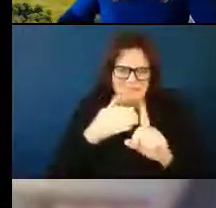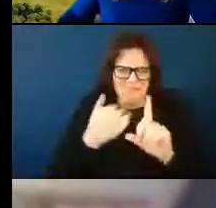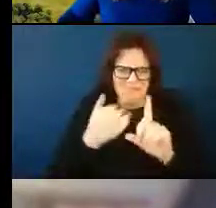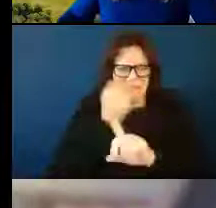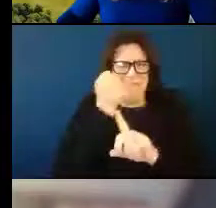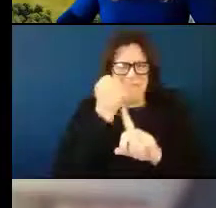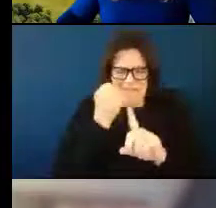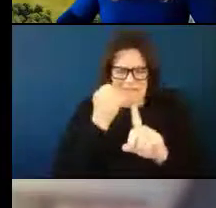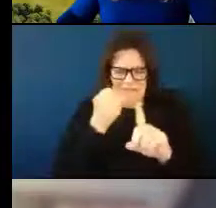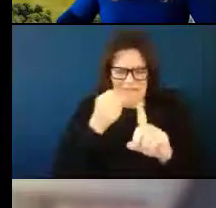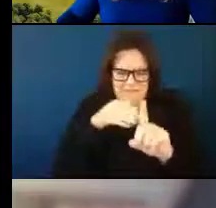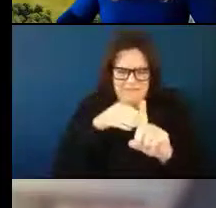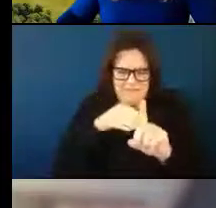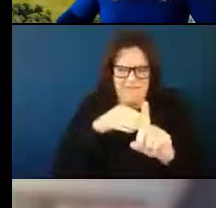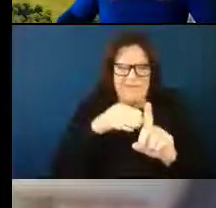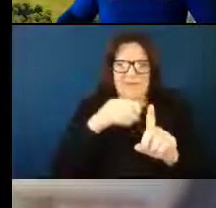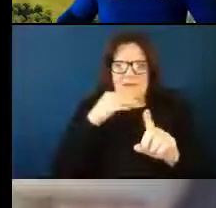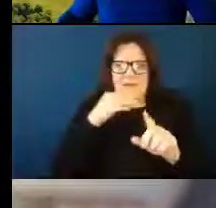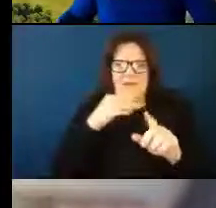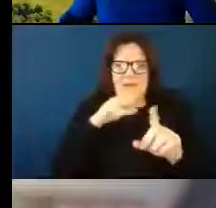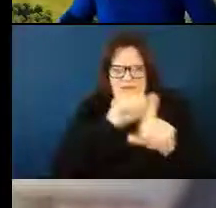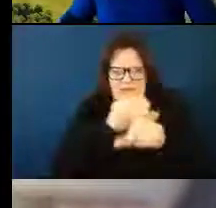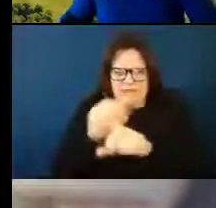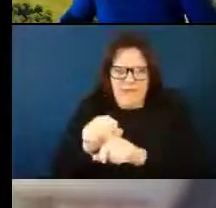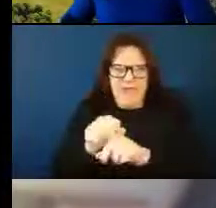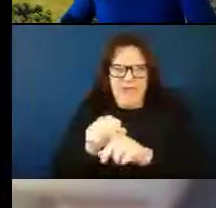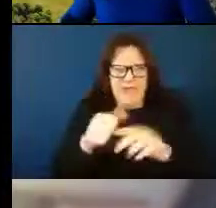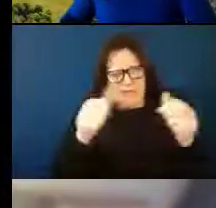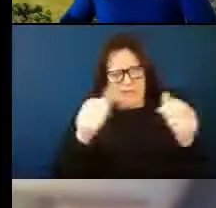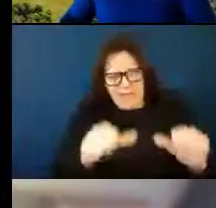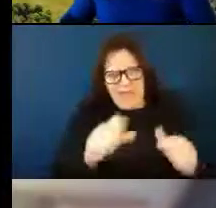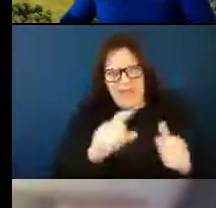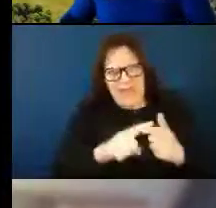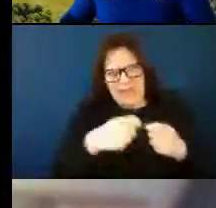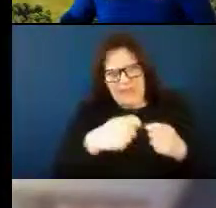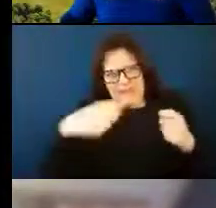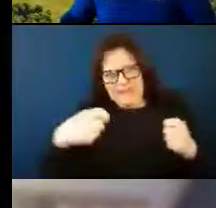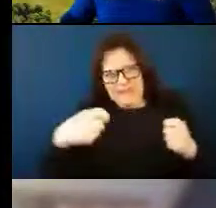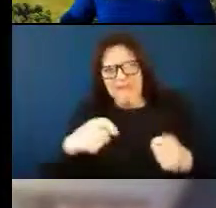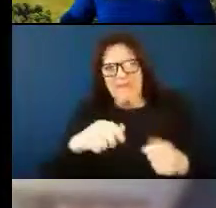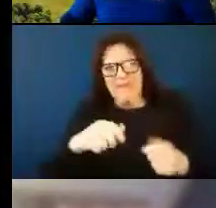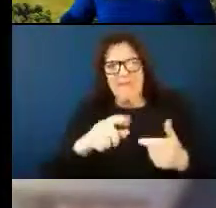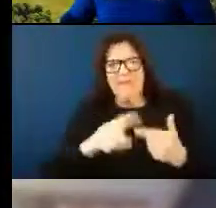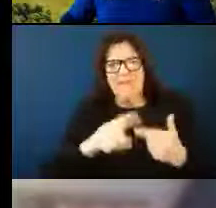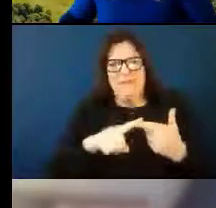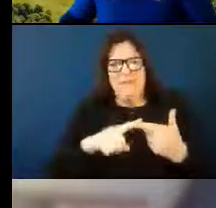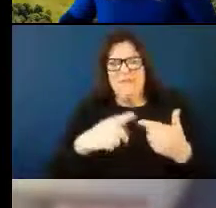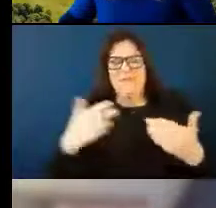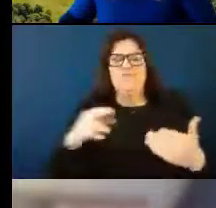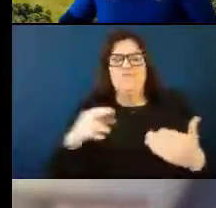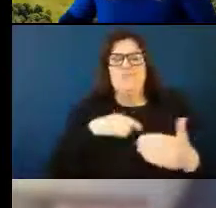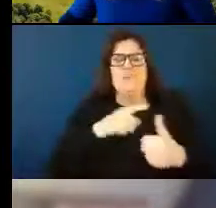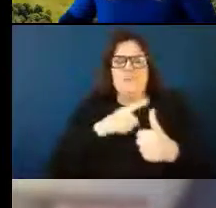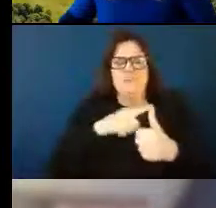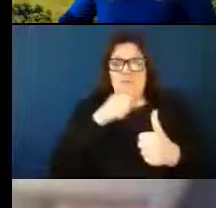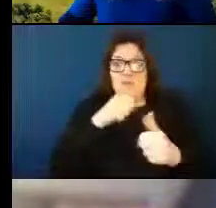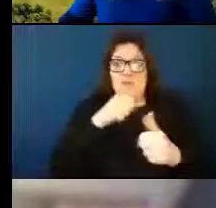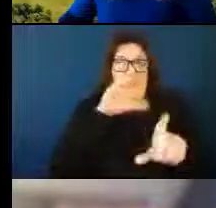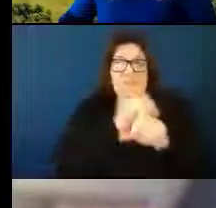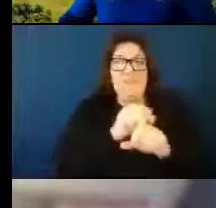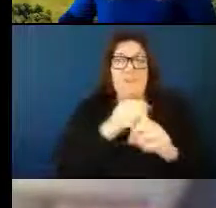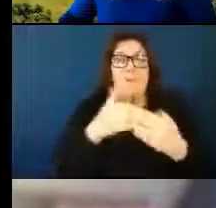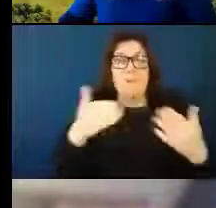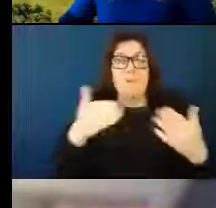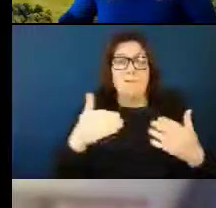identify, apply, and extend. In the first instance, to identify a rationale and values underpinning development